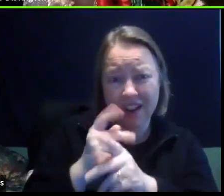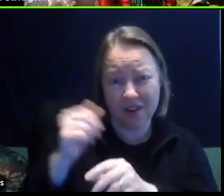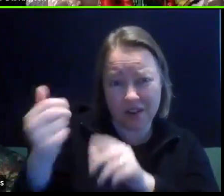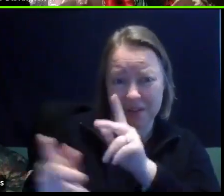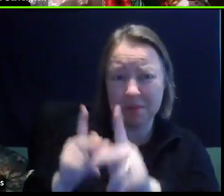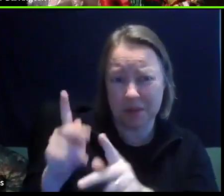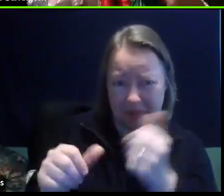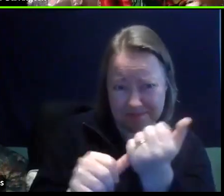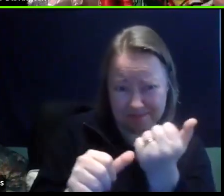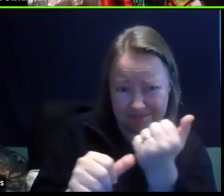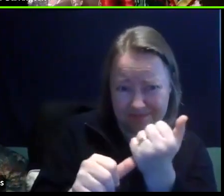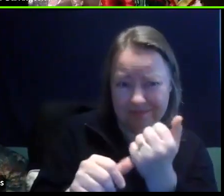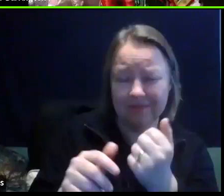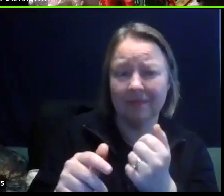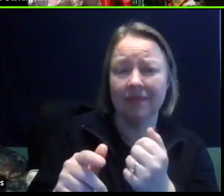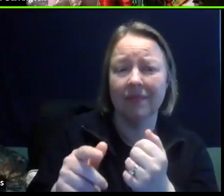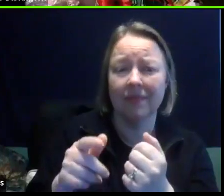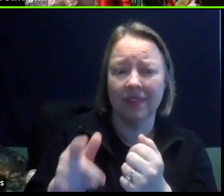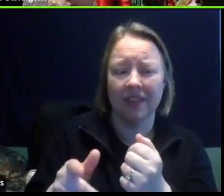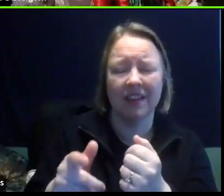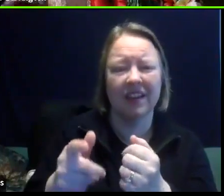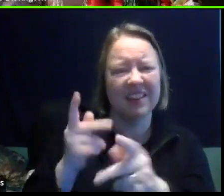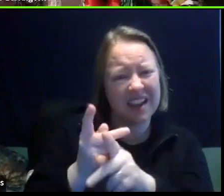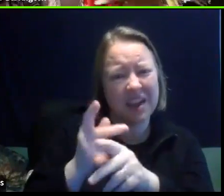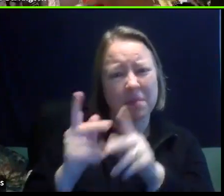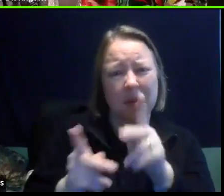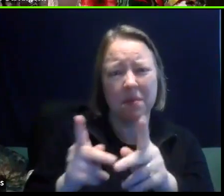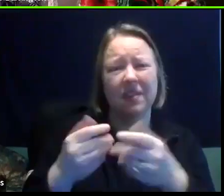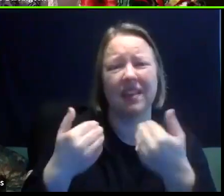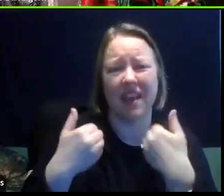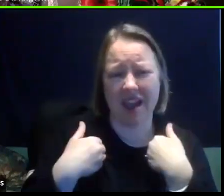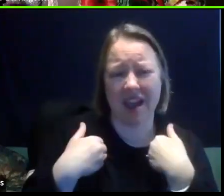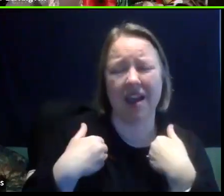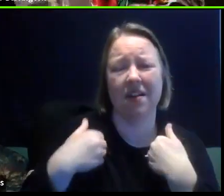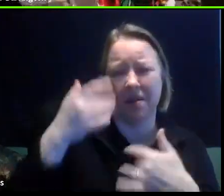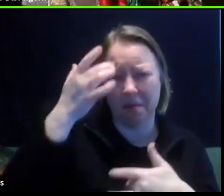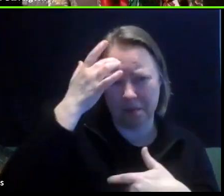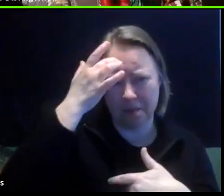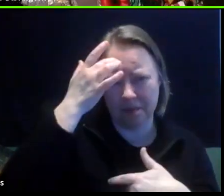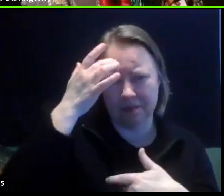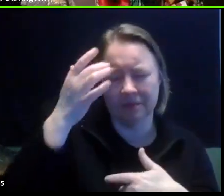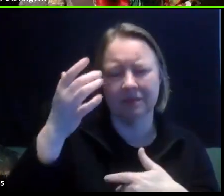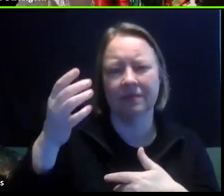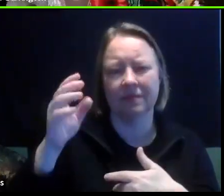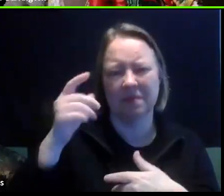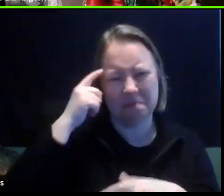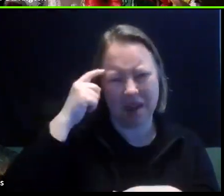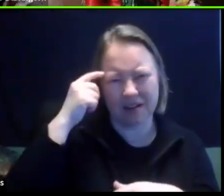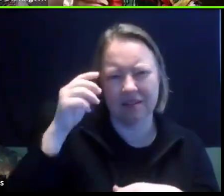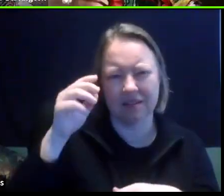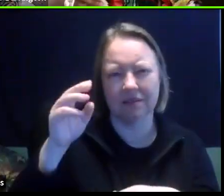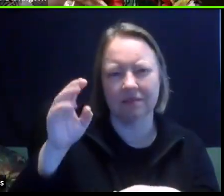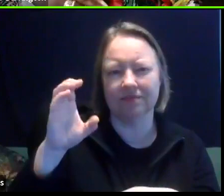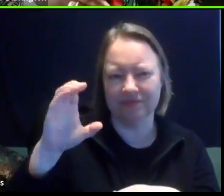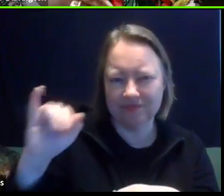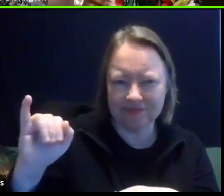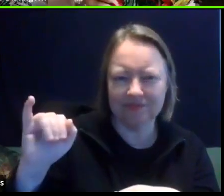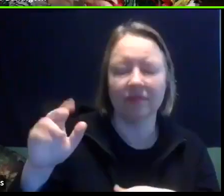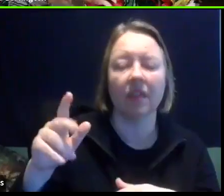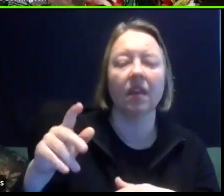care of people that had already had mental illnesses. And then we have providers that said their clients